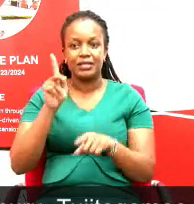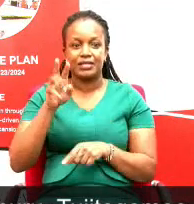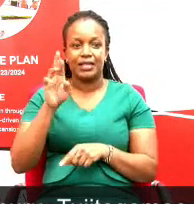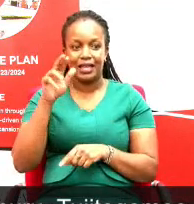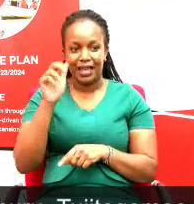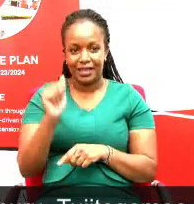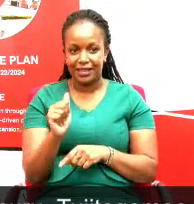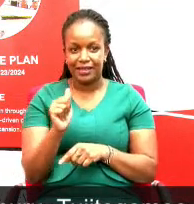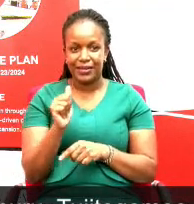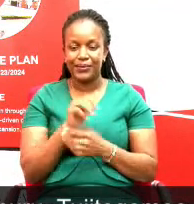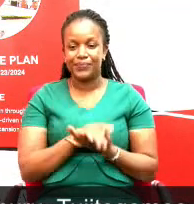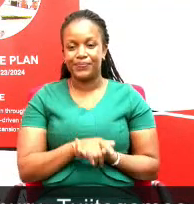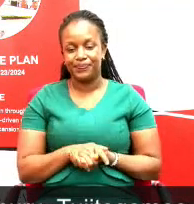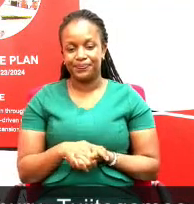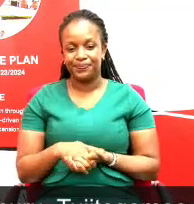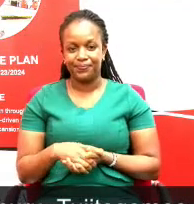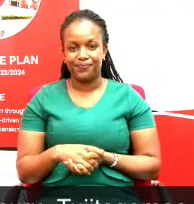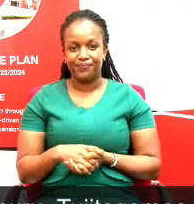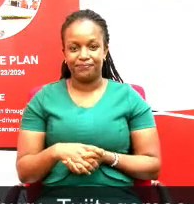take weeks.